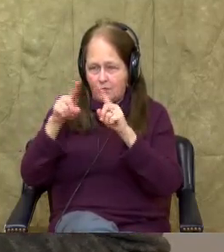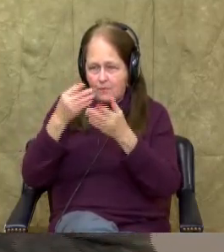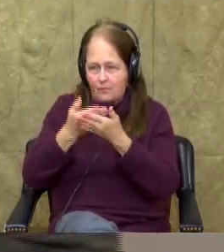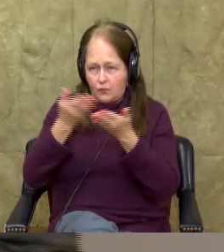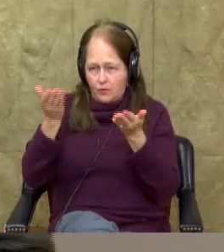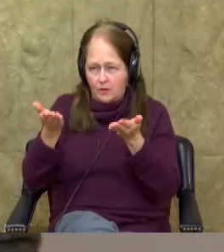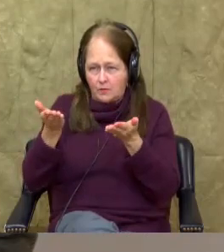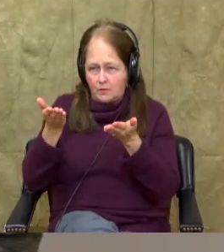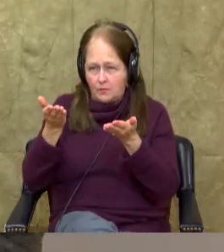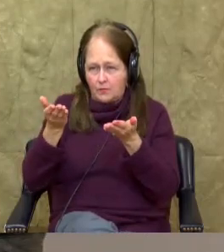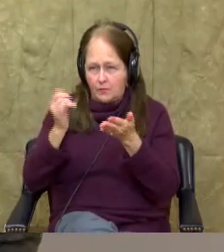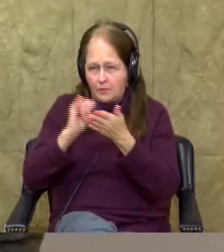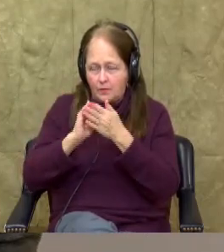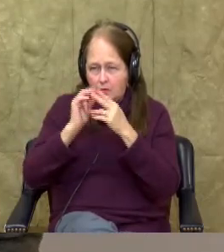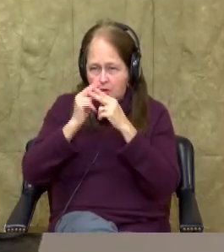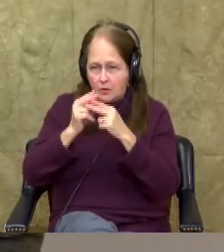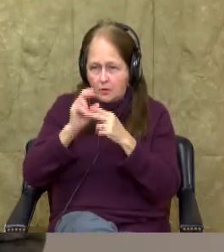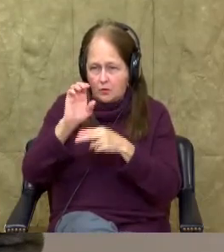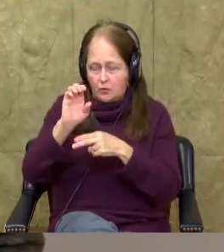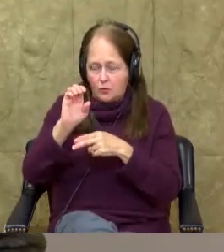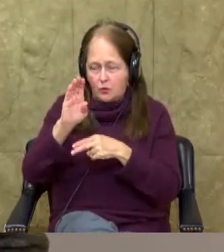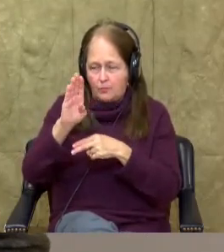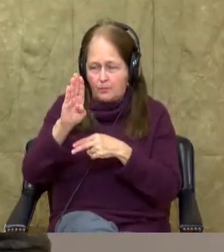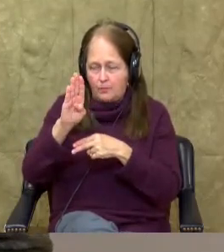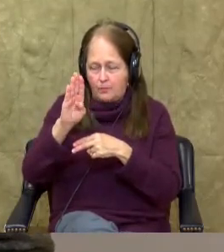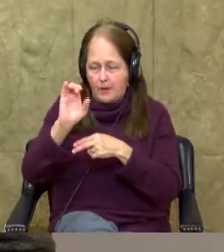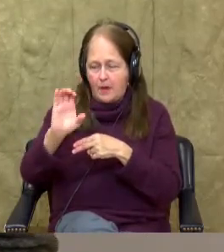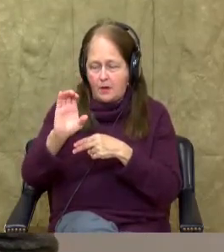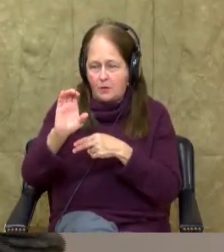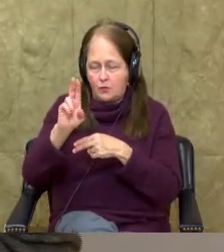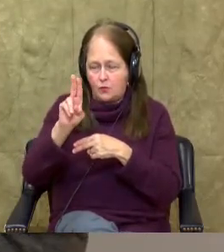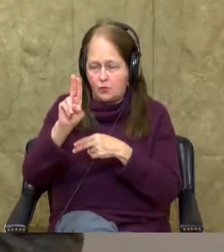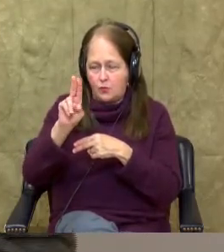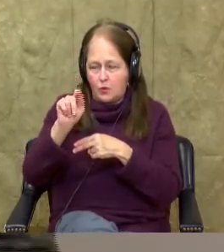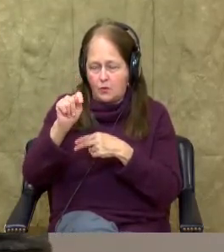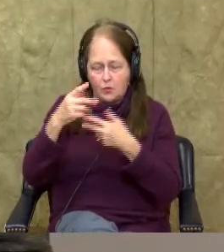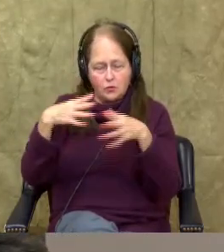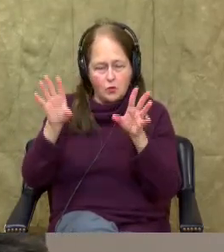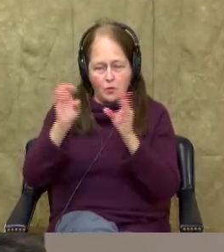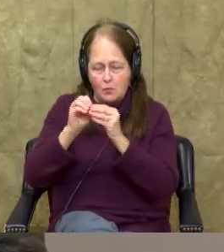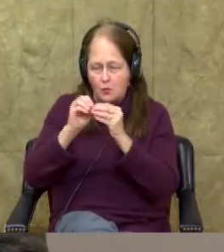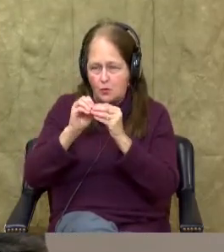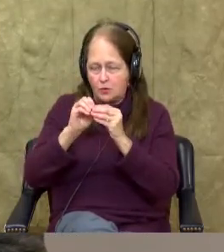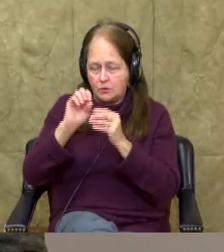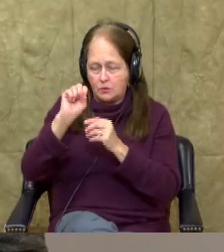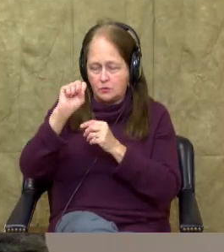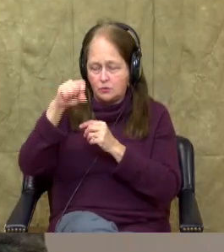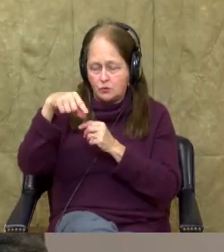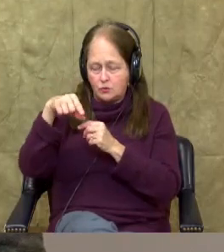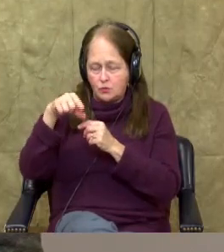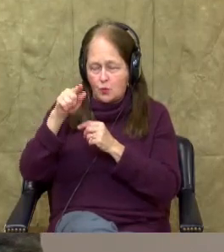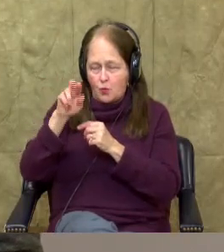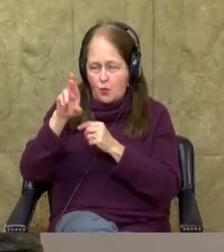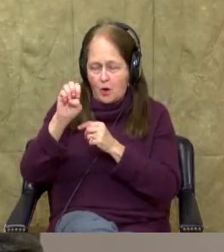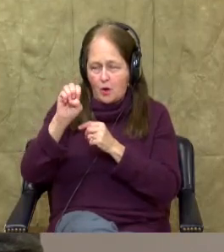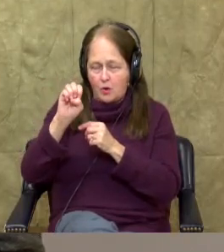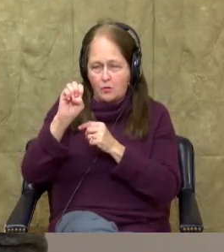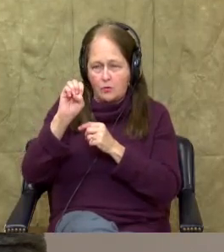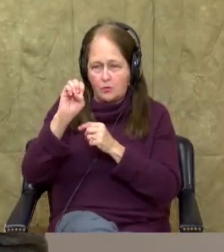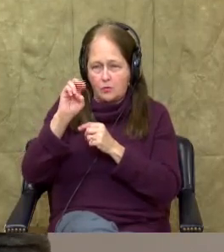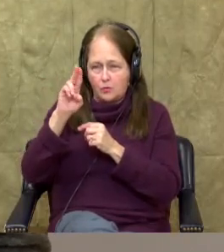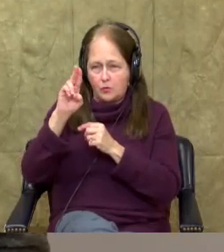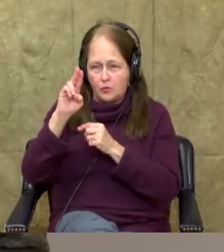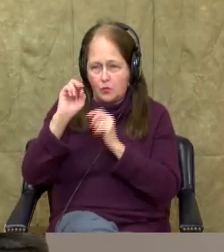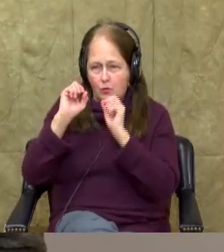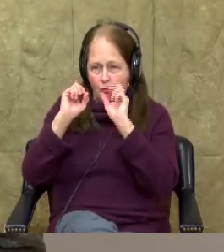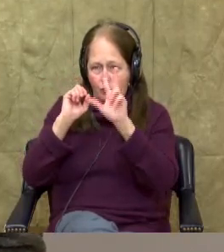things. So these are called cubic units now. They're no longer square units, they are cubic units.